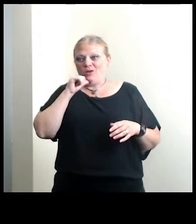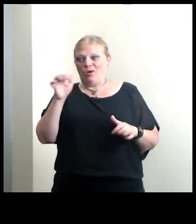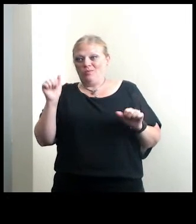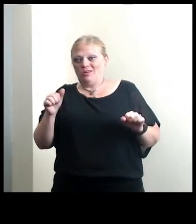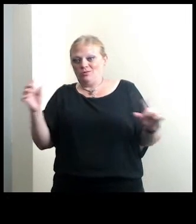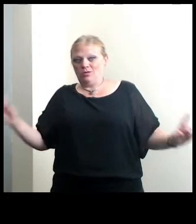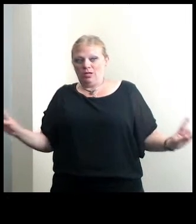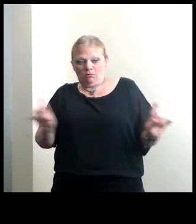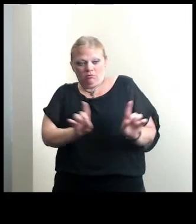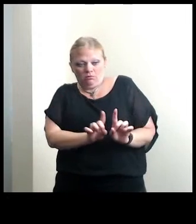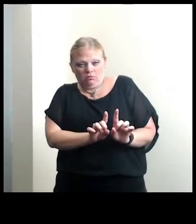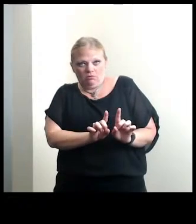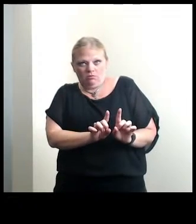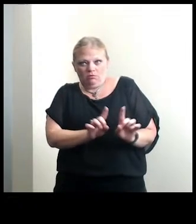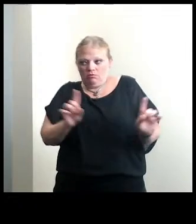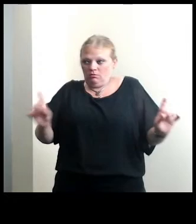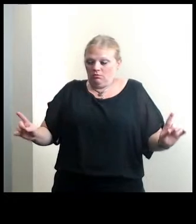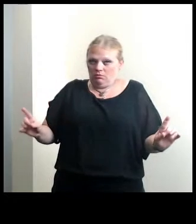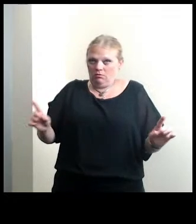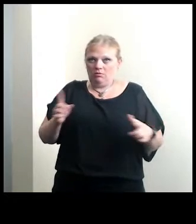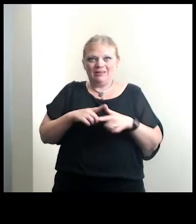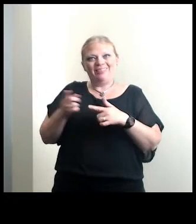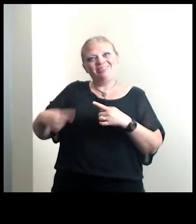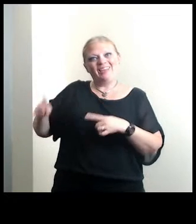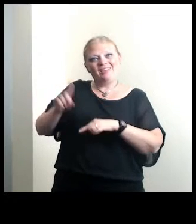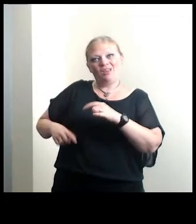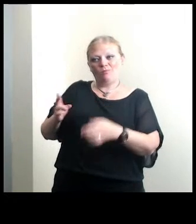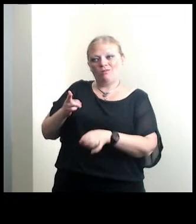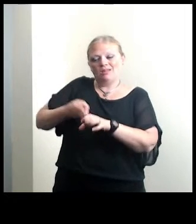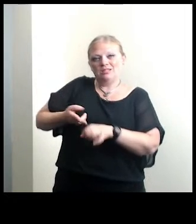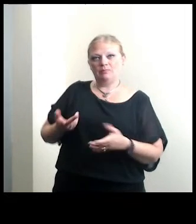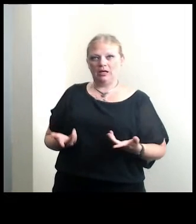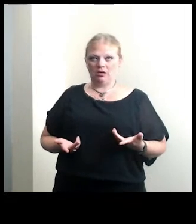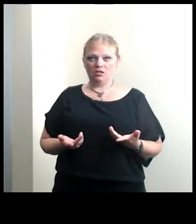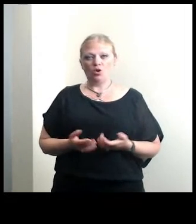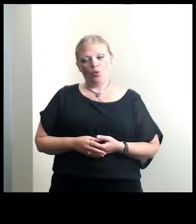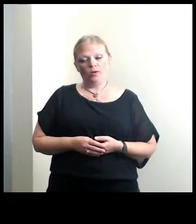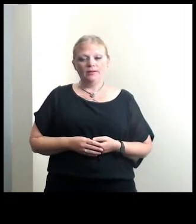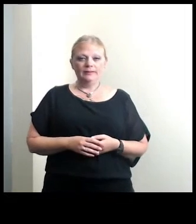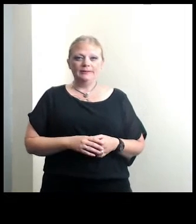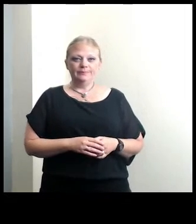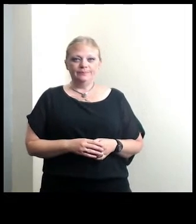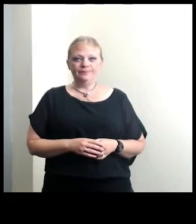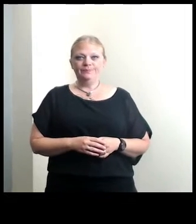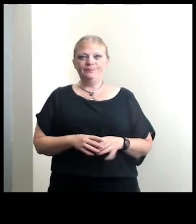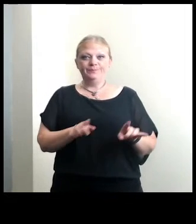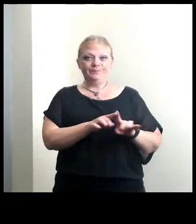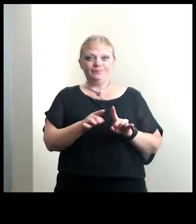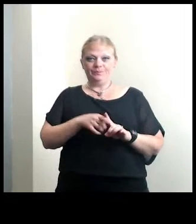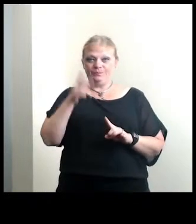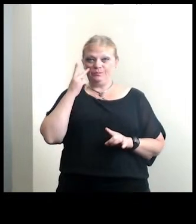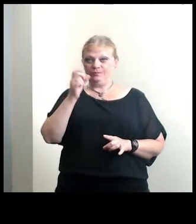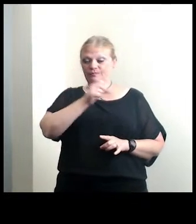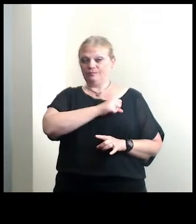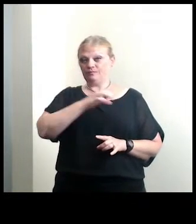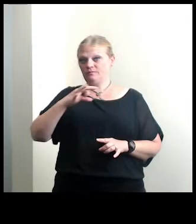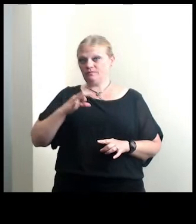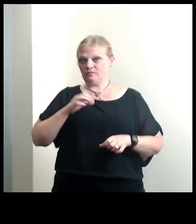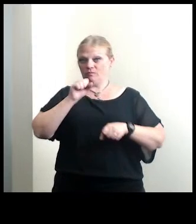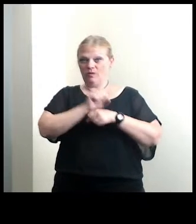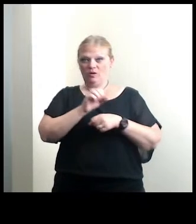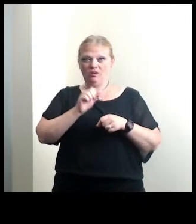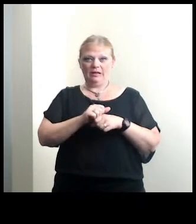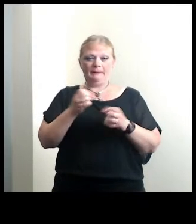close contacts to participate in camp or summer school. Also, we're seeing that staff are working in